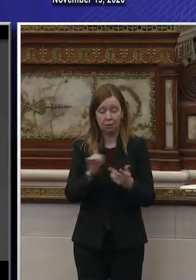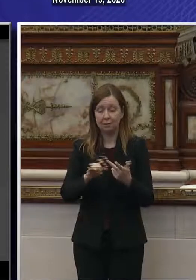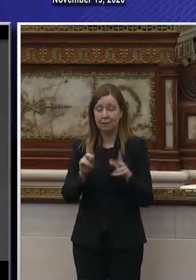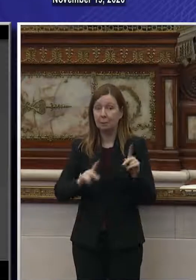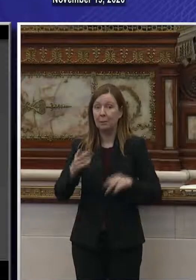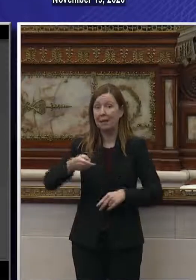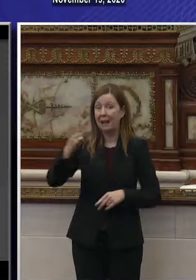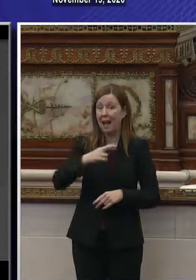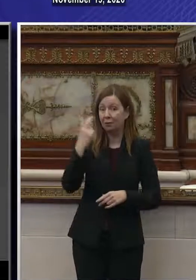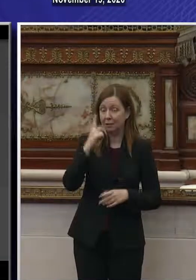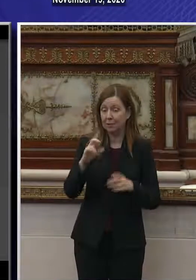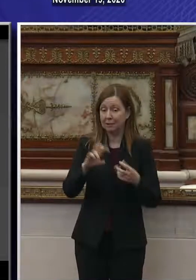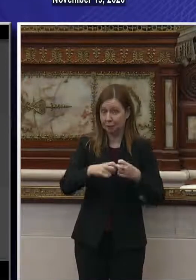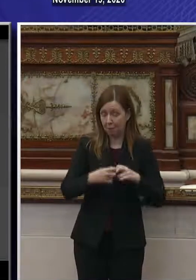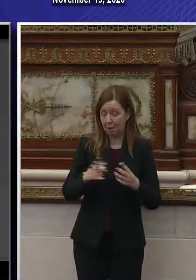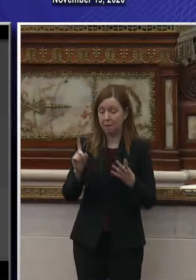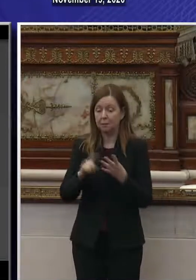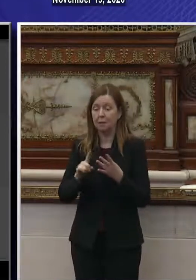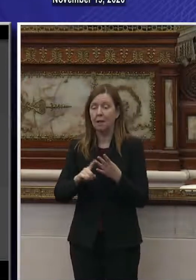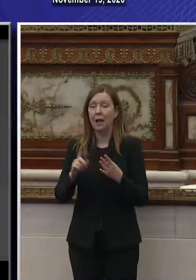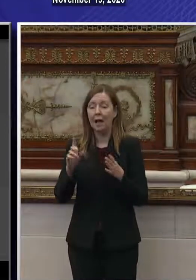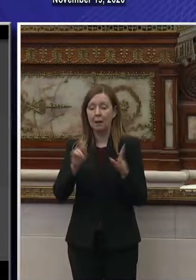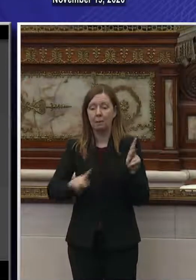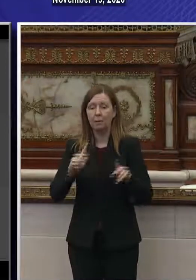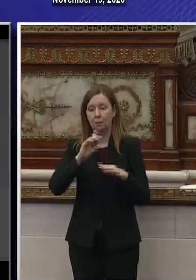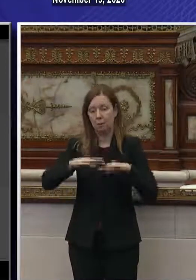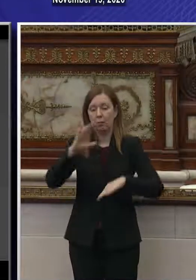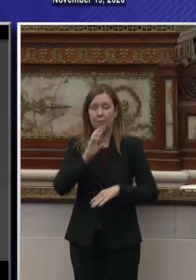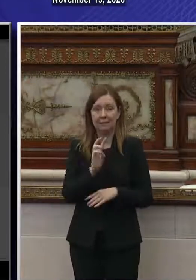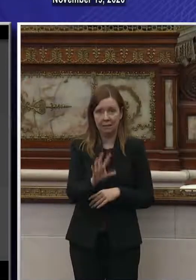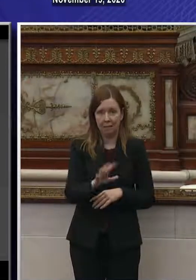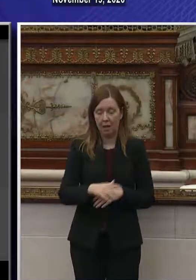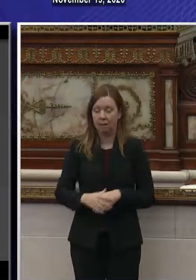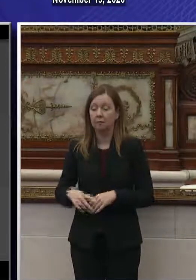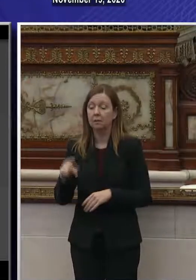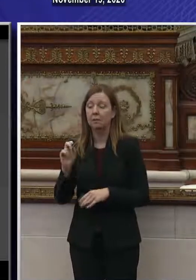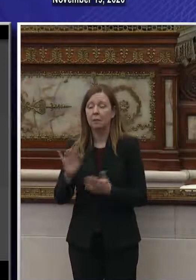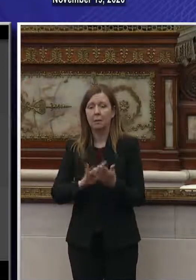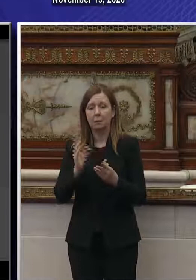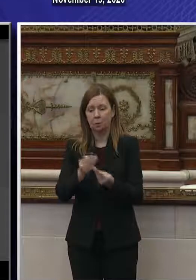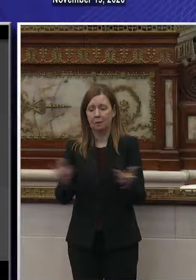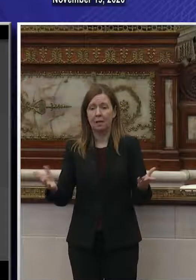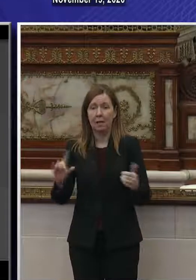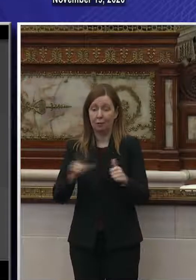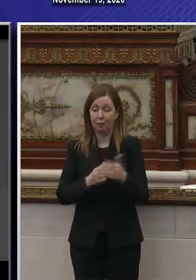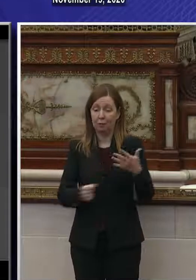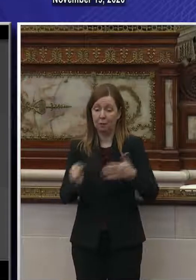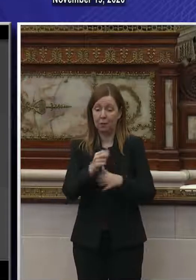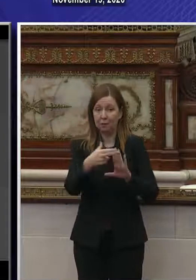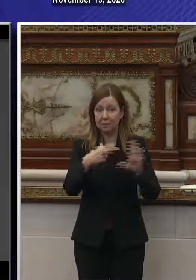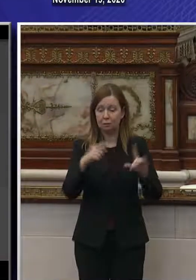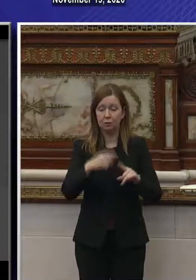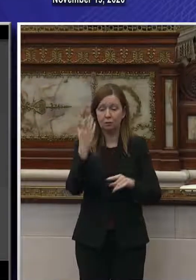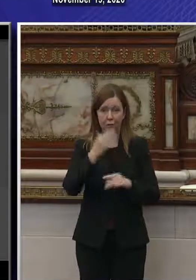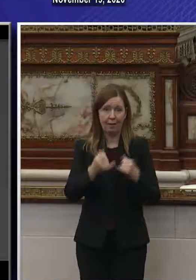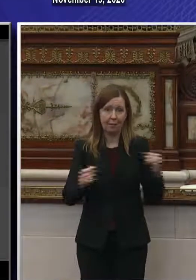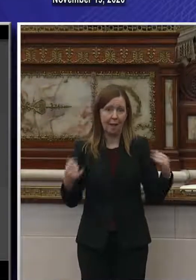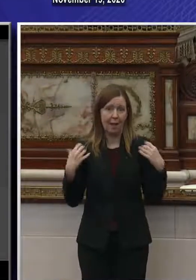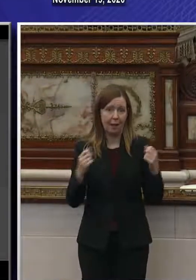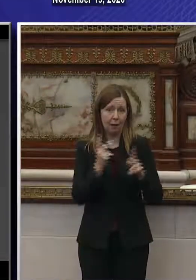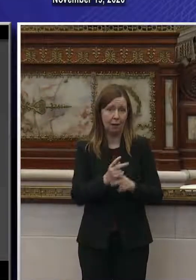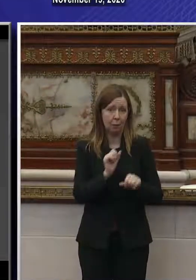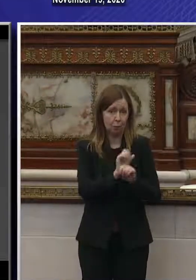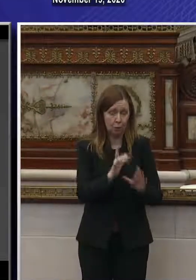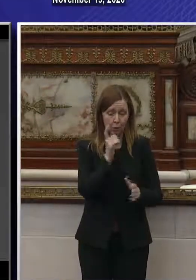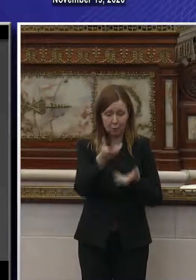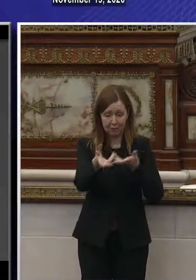underlying conditions, and individuals 65 years and older. Penn Medicine will assign the first priority status to frontline healthcare workers